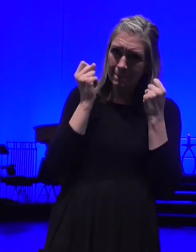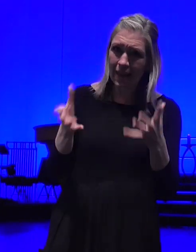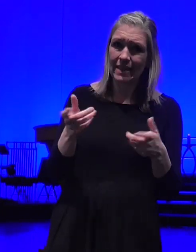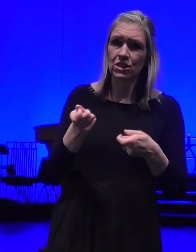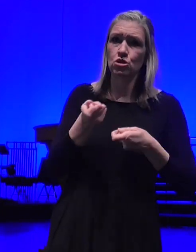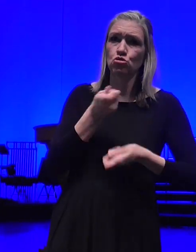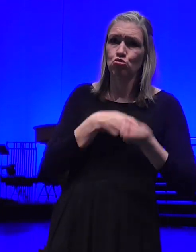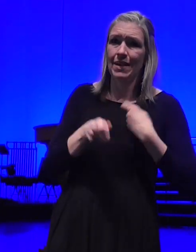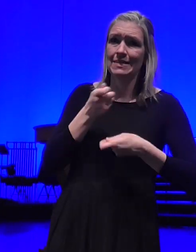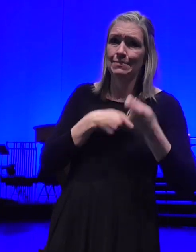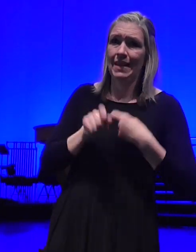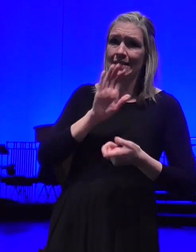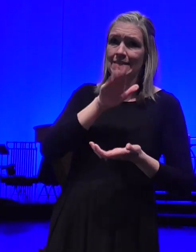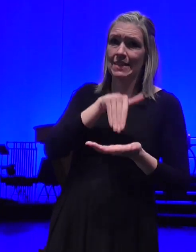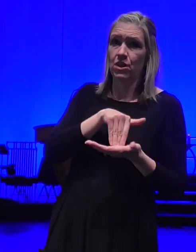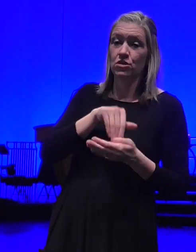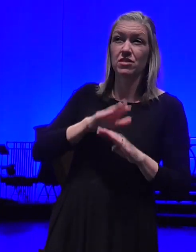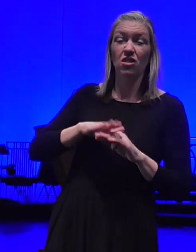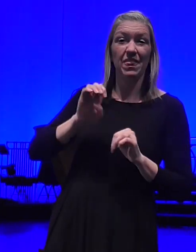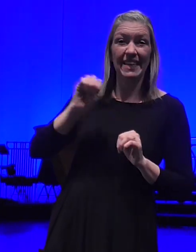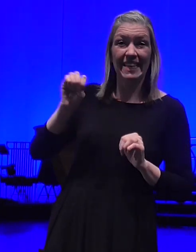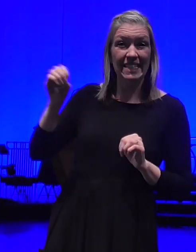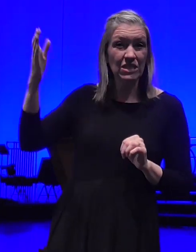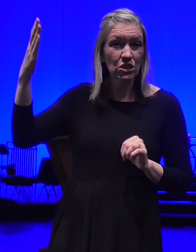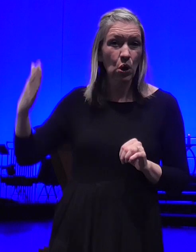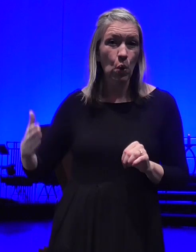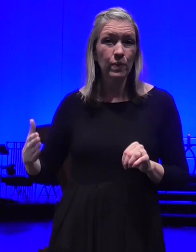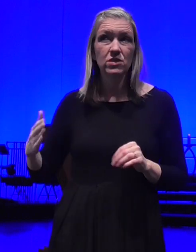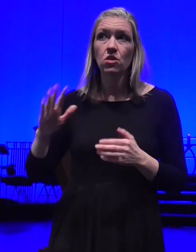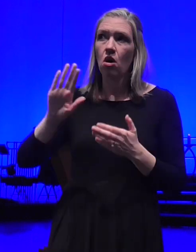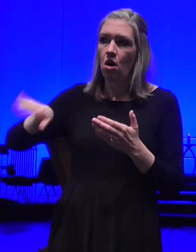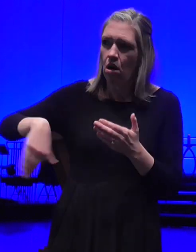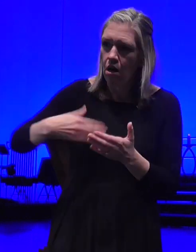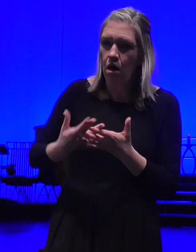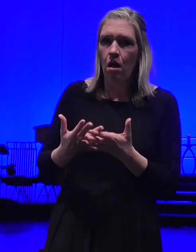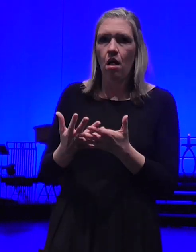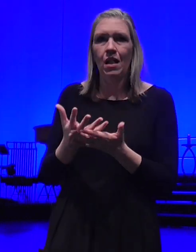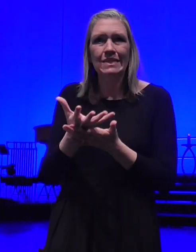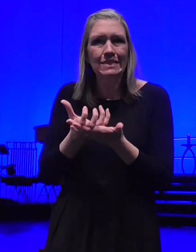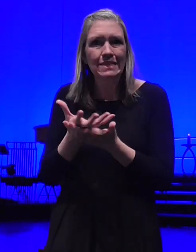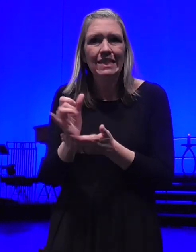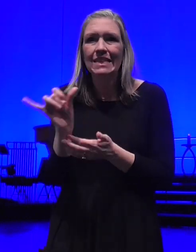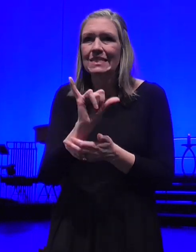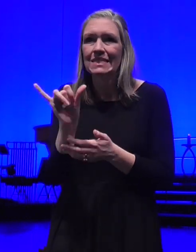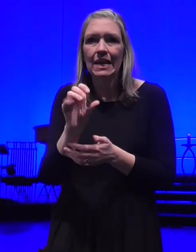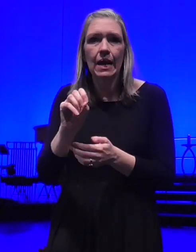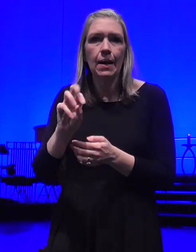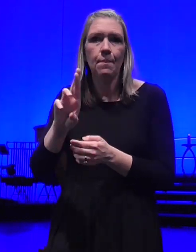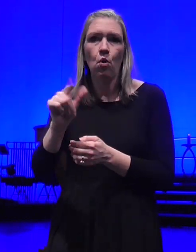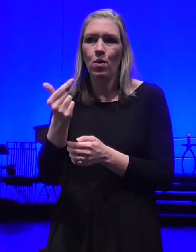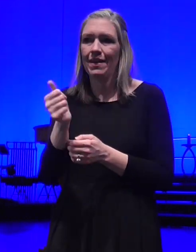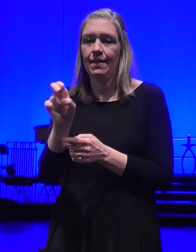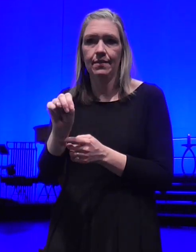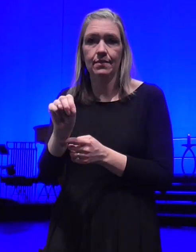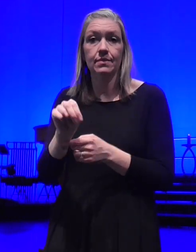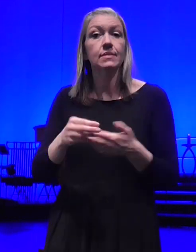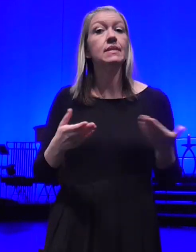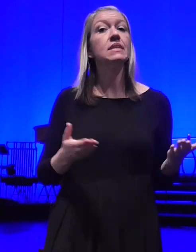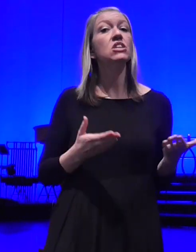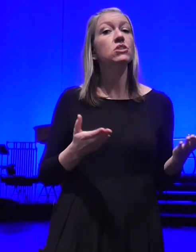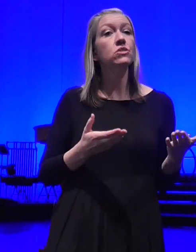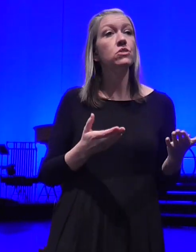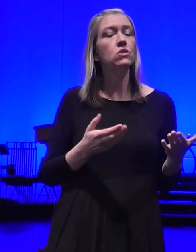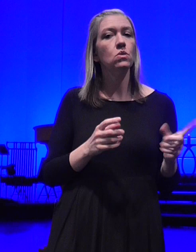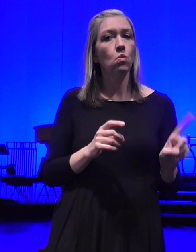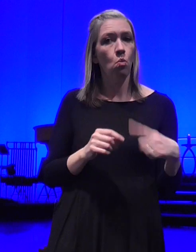transplant centers on the East Coast, all vying for the same organs. And he said, out here, there's